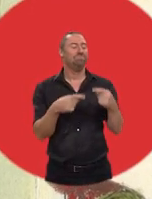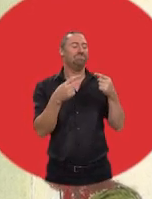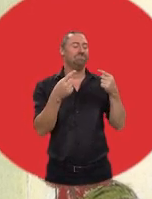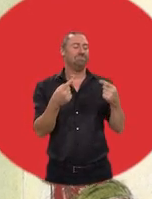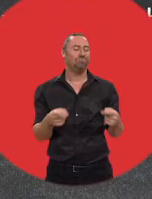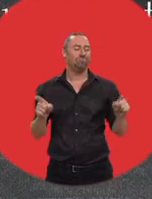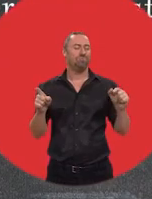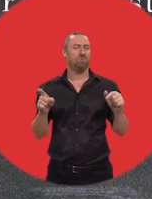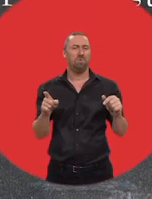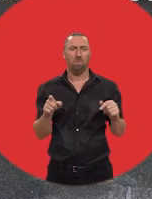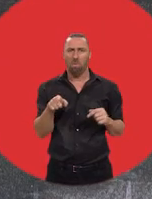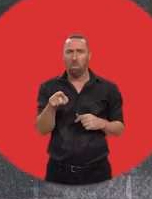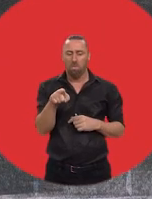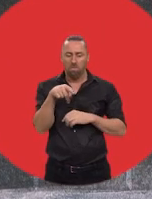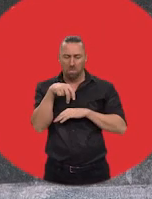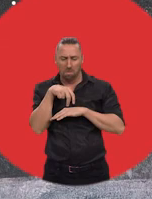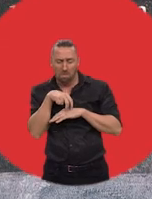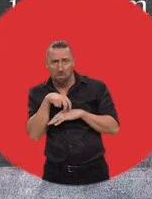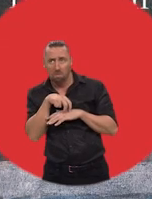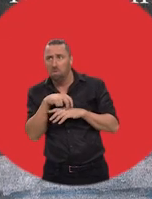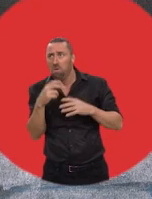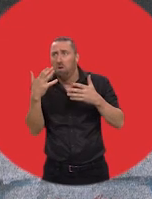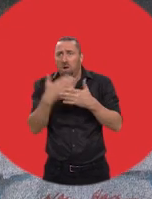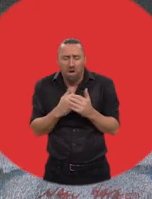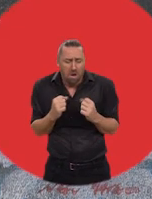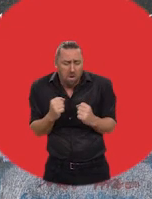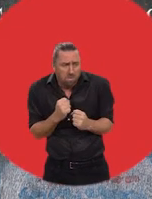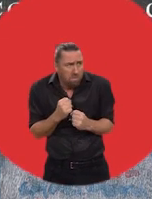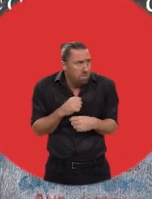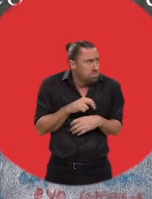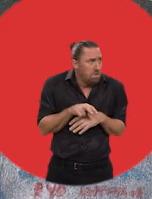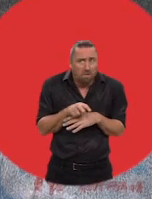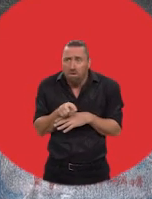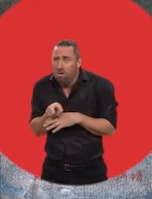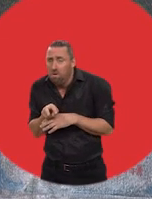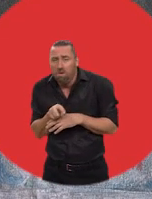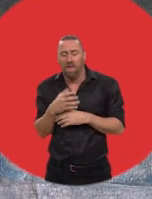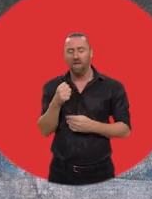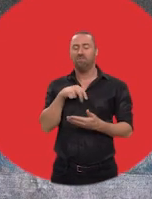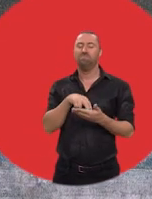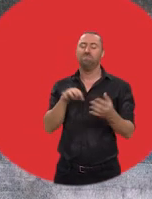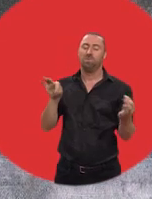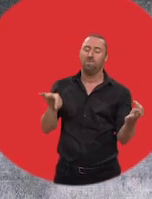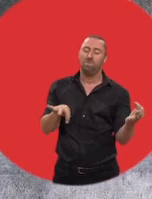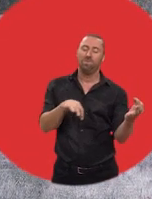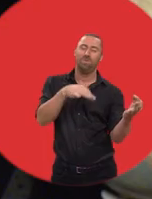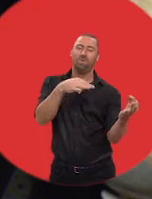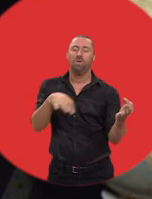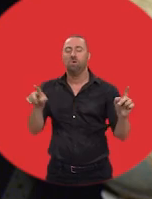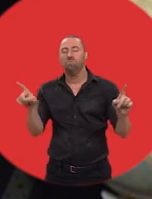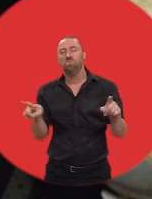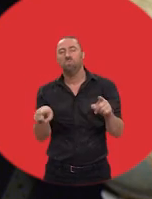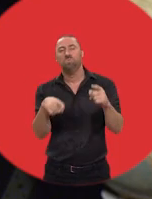or has lost their way in the middle of a cold and dark night.